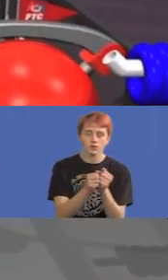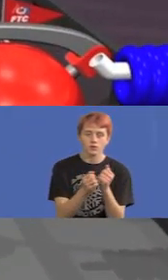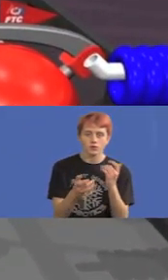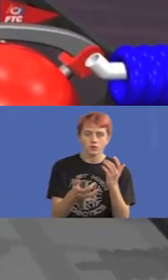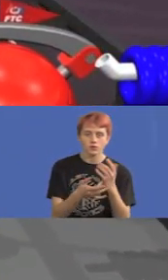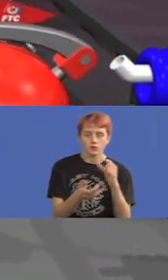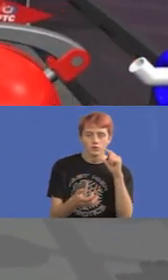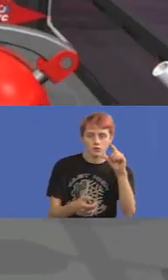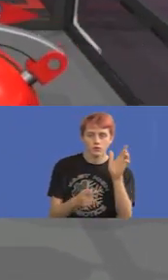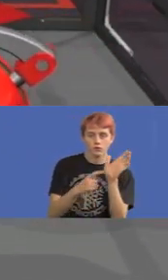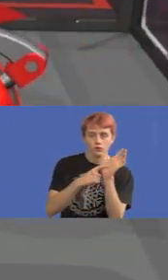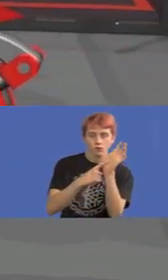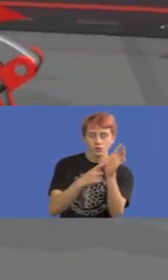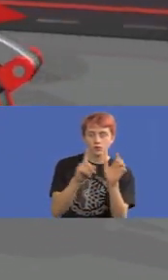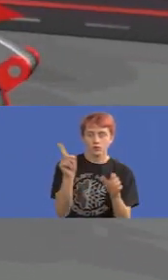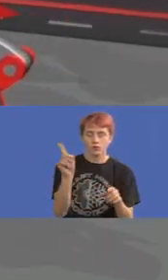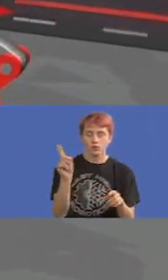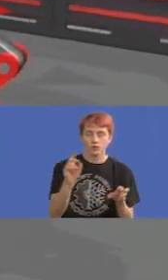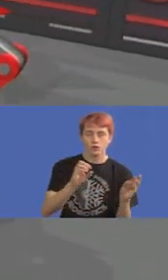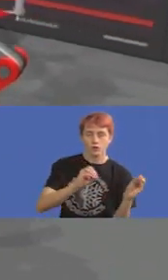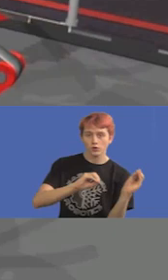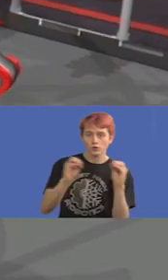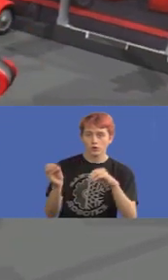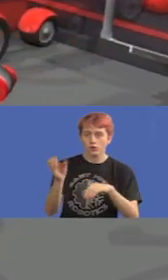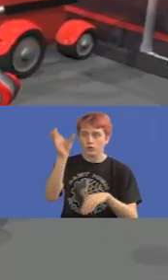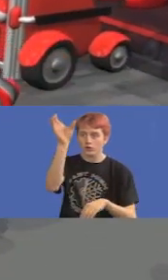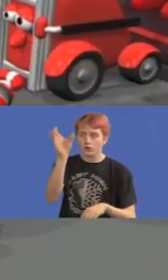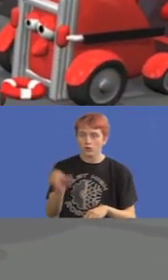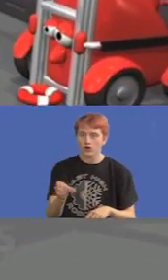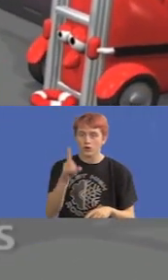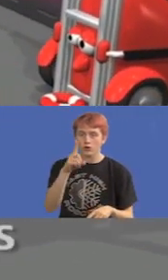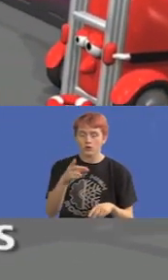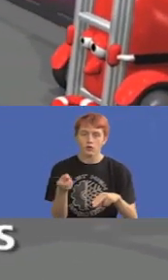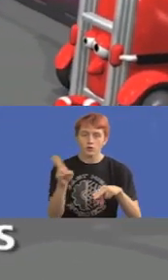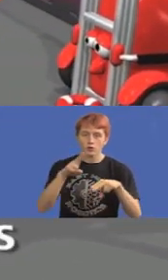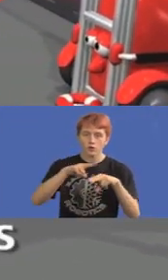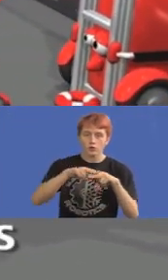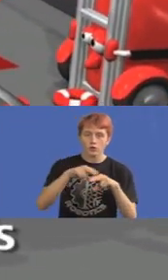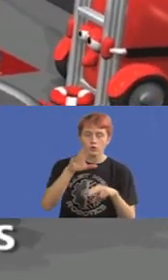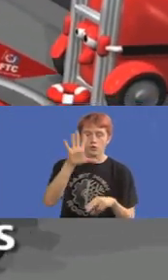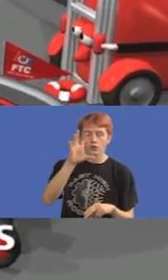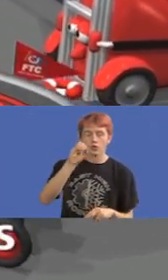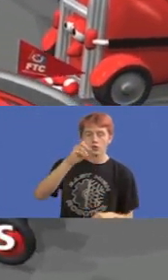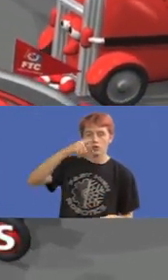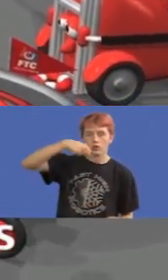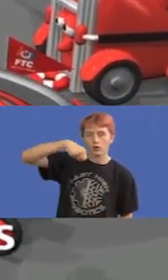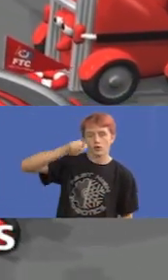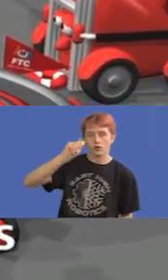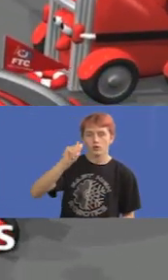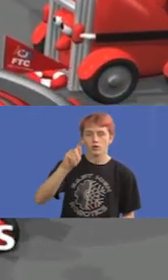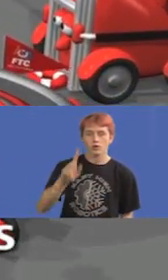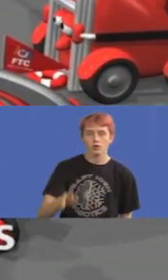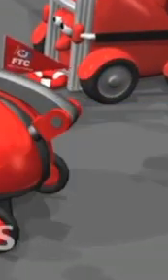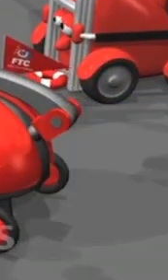on a column with an IR beacon, their alliance is also awarded a 50-point peg score bonus.